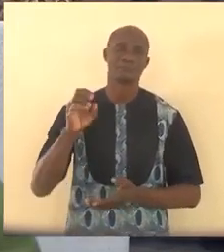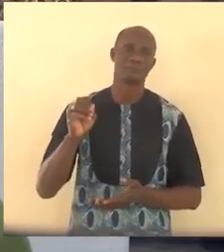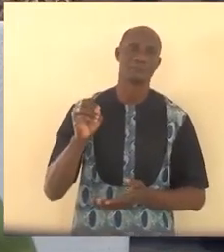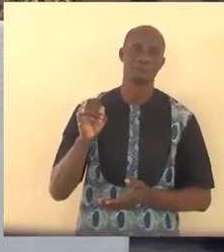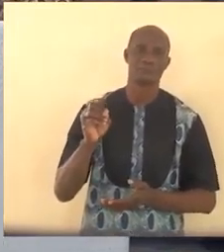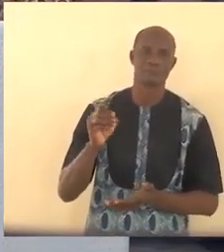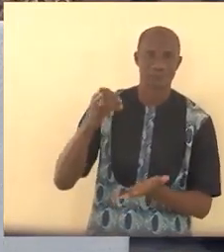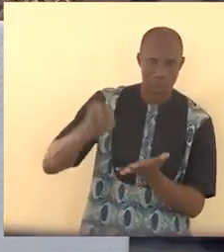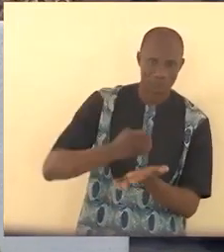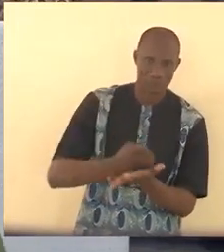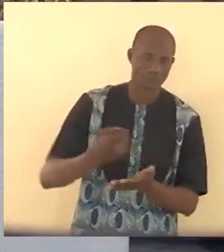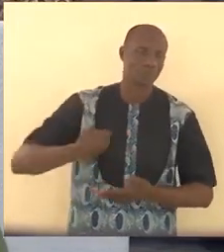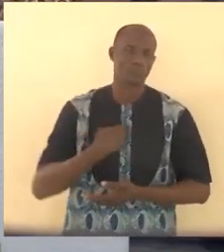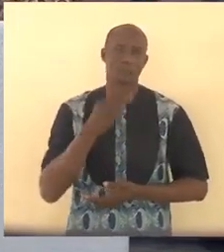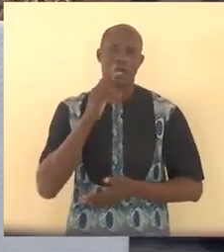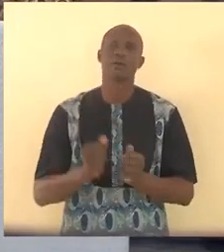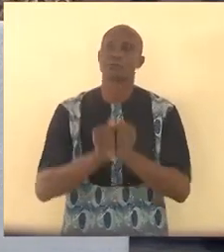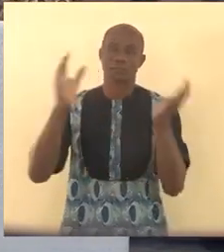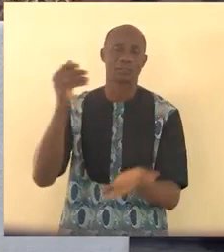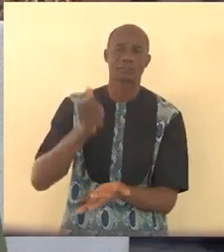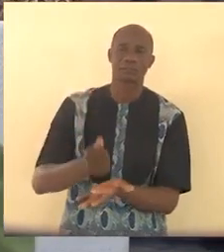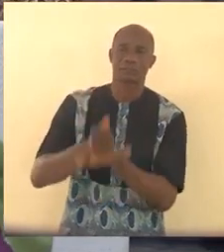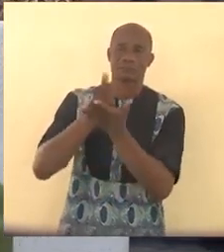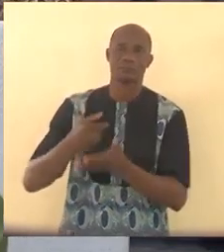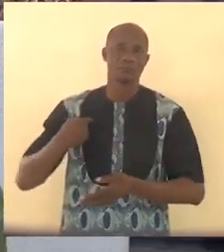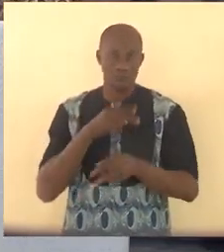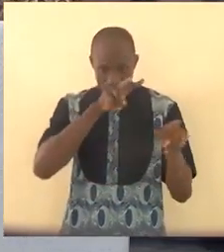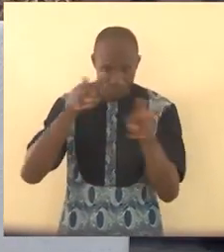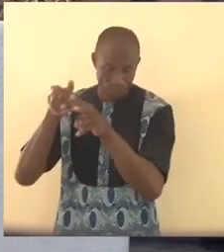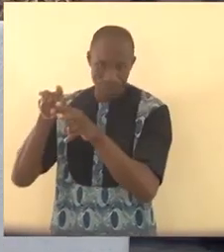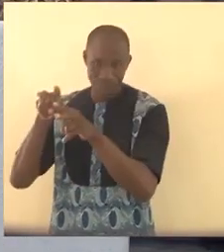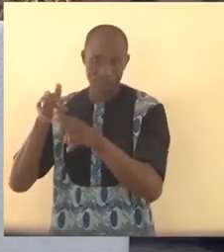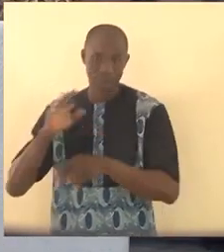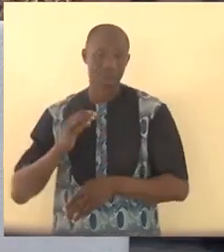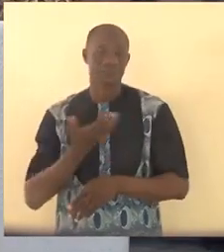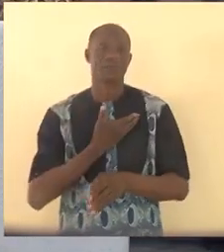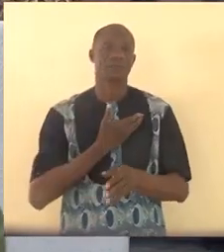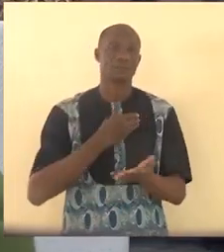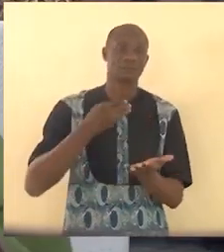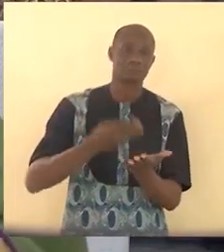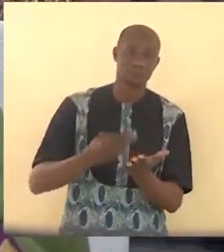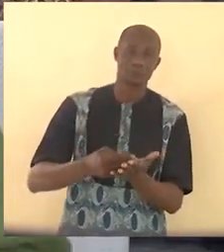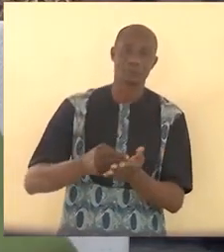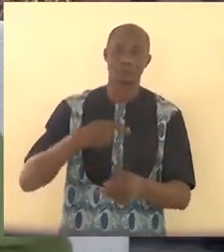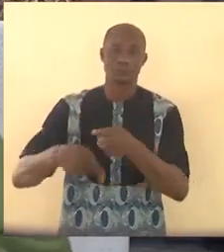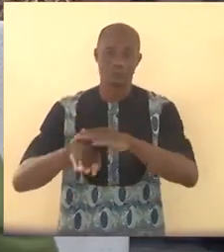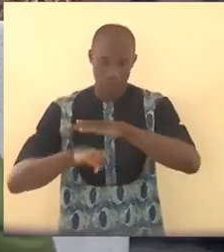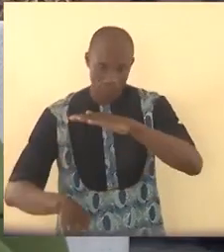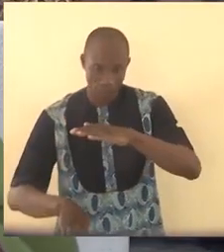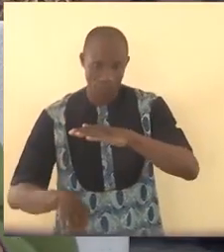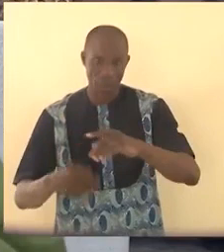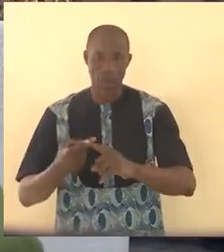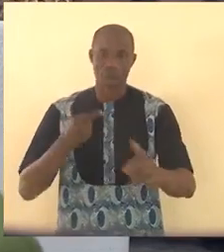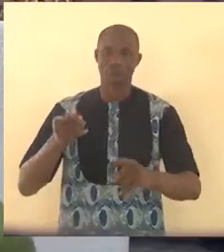So economically, we are helpless. We watch our currency go down